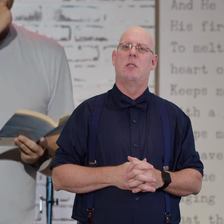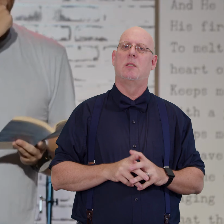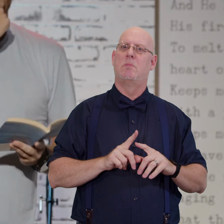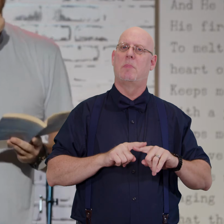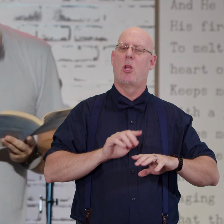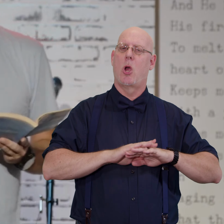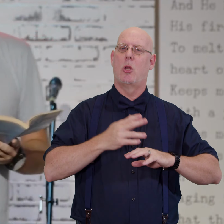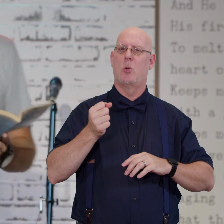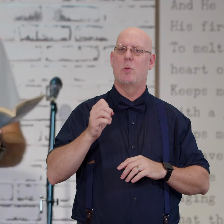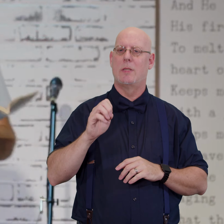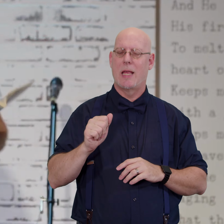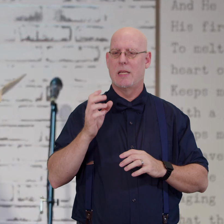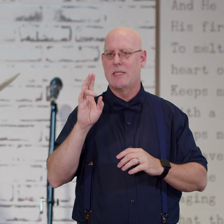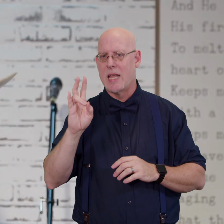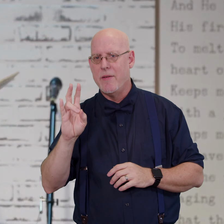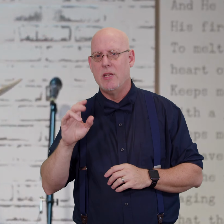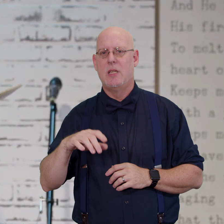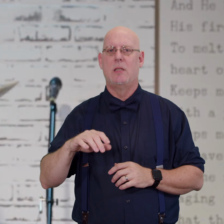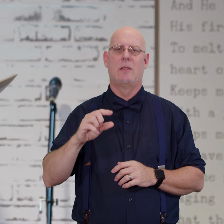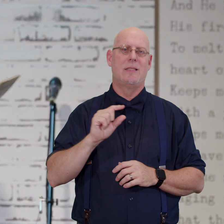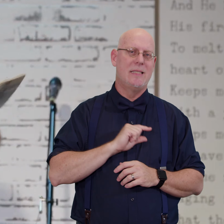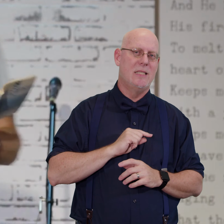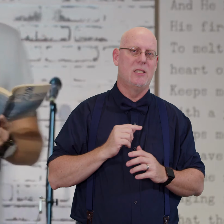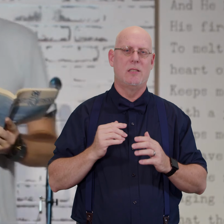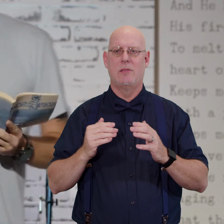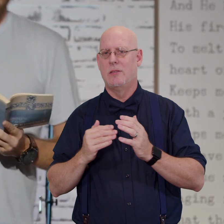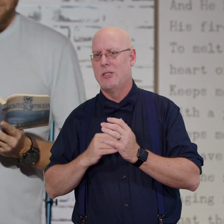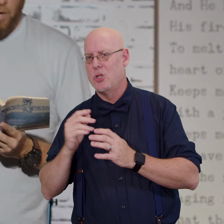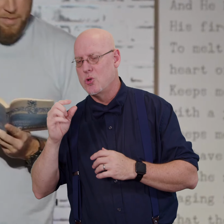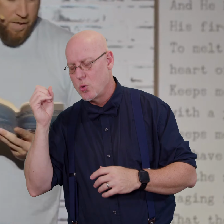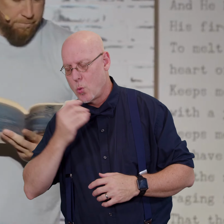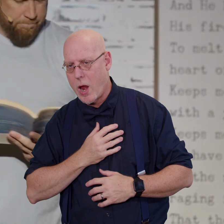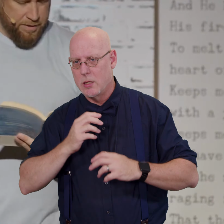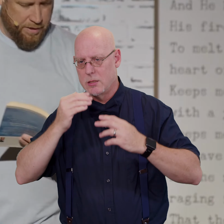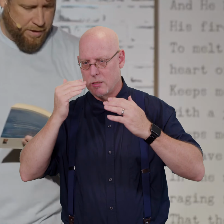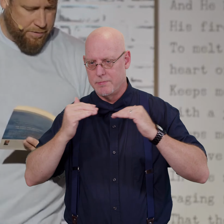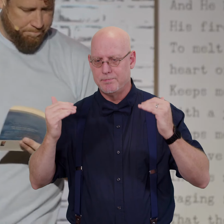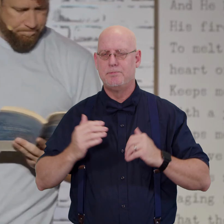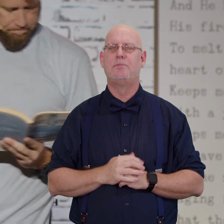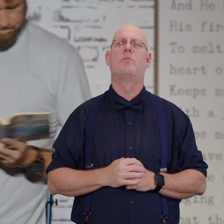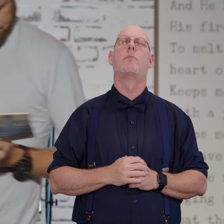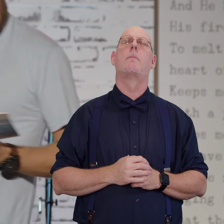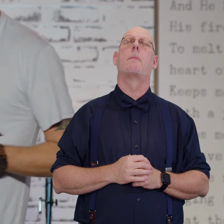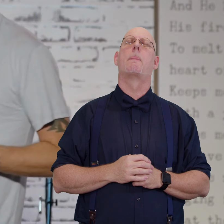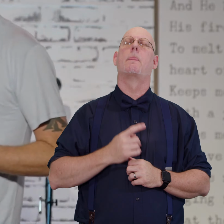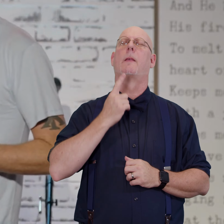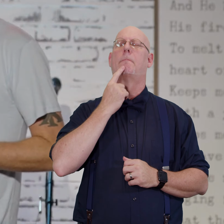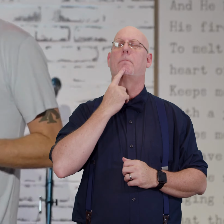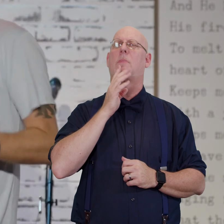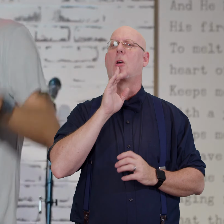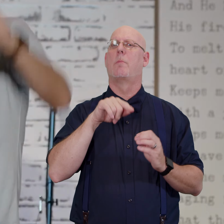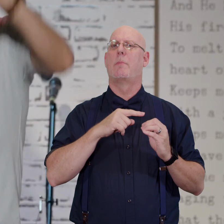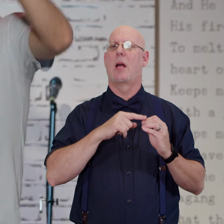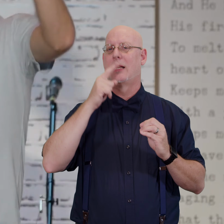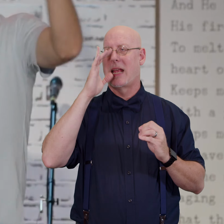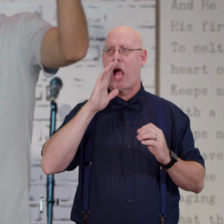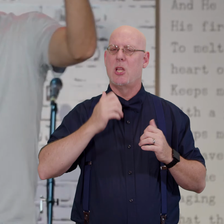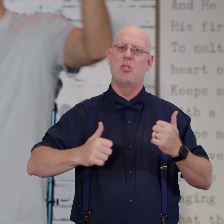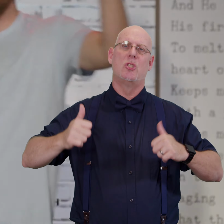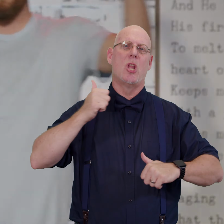of Hosea 7 and this guilt versus grace breakdown. He says this. He's talking about